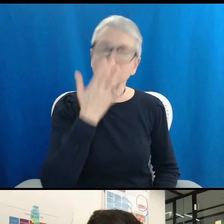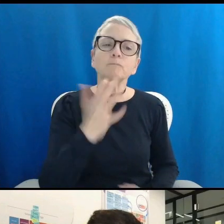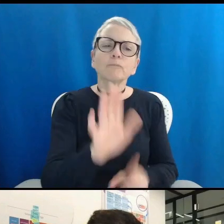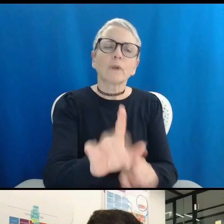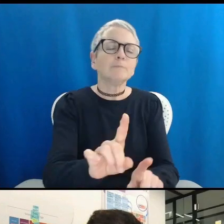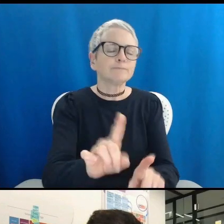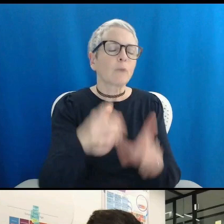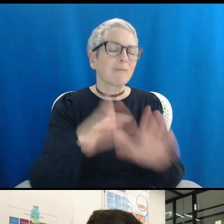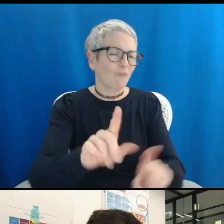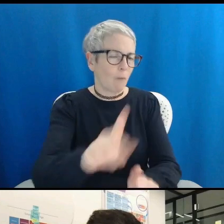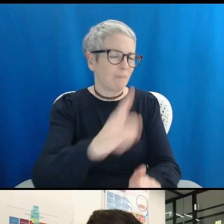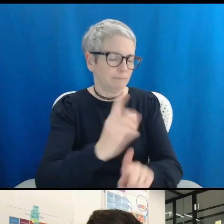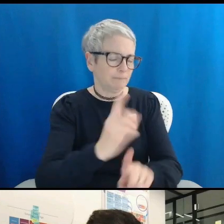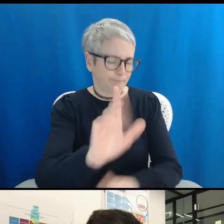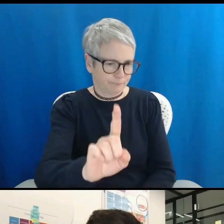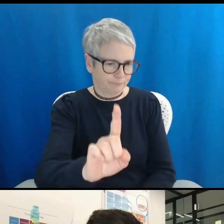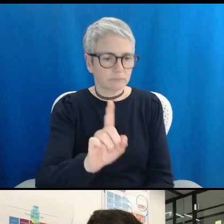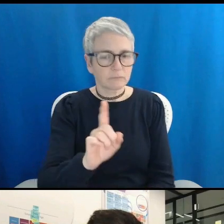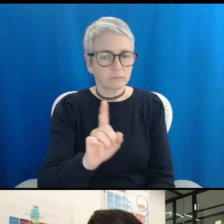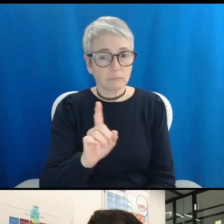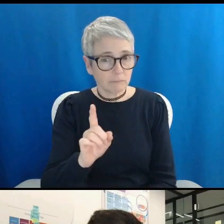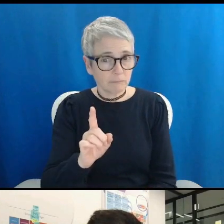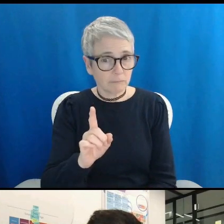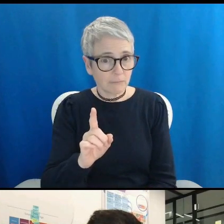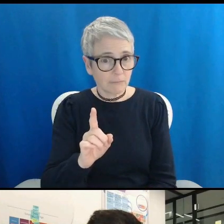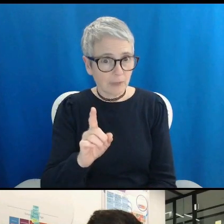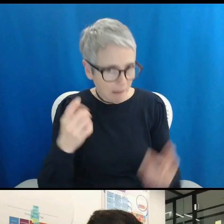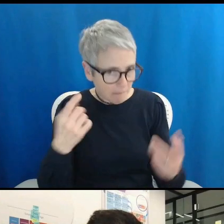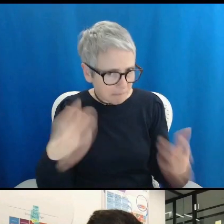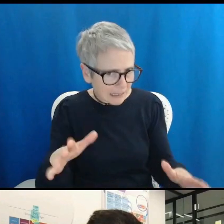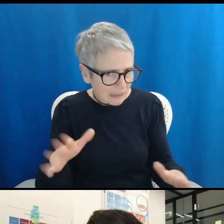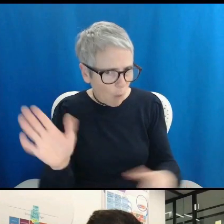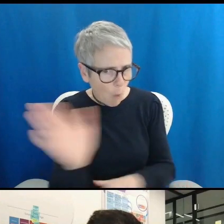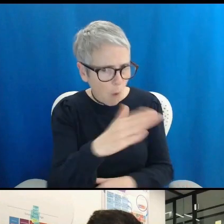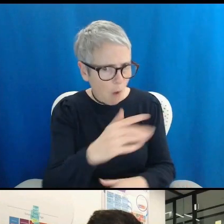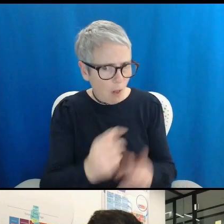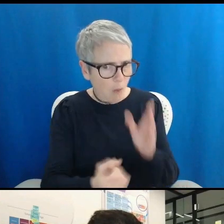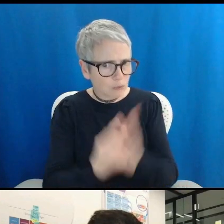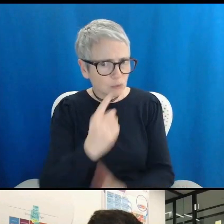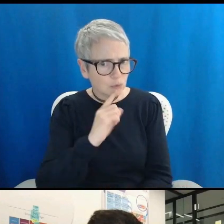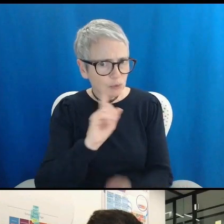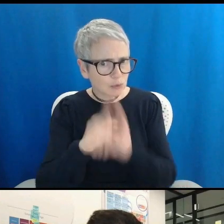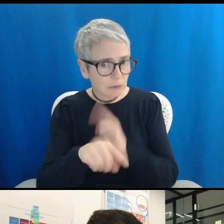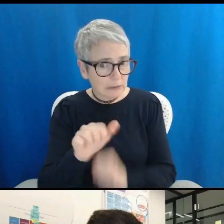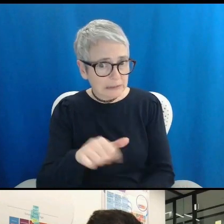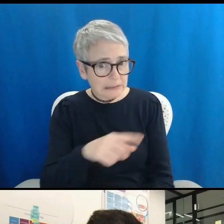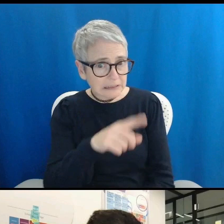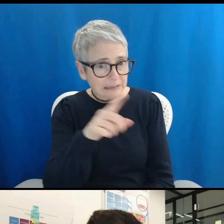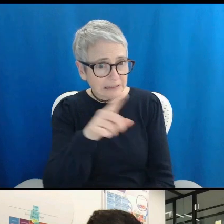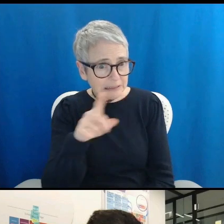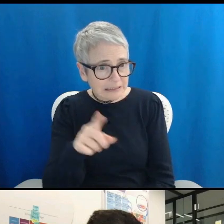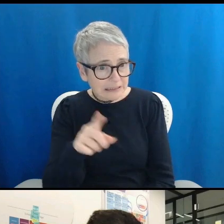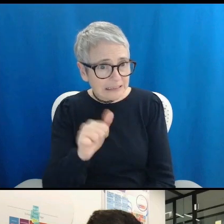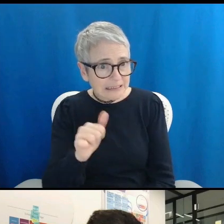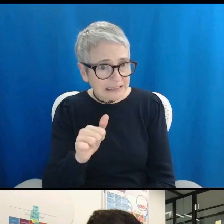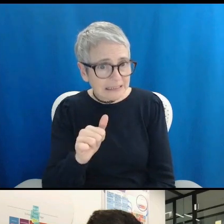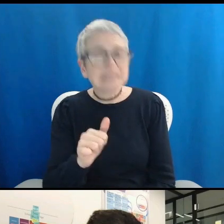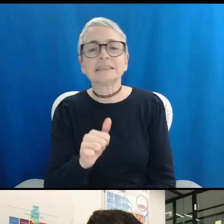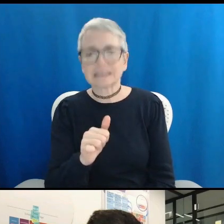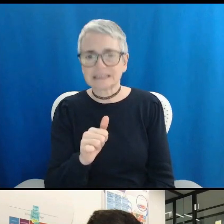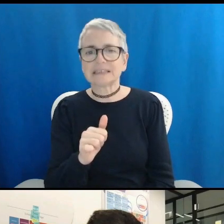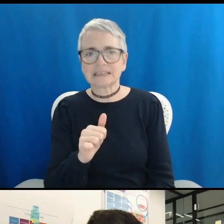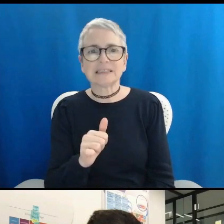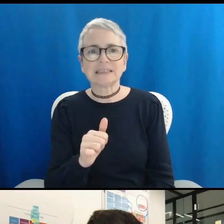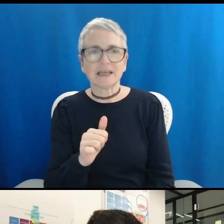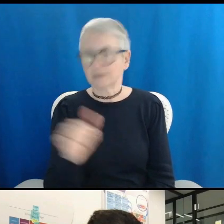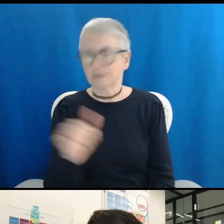that, have I addressed everyone here on the panel? Is there any more people that can slide later? No, anyone? I think